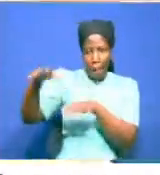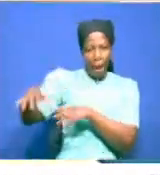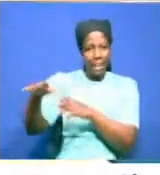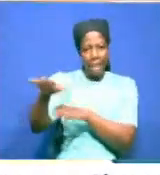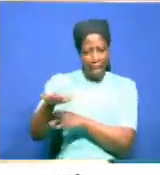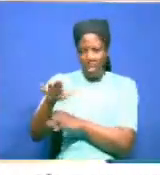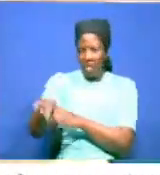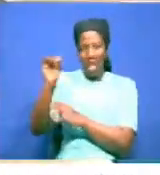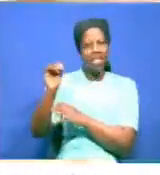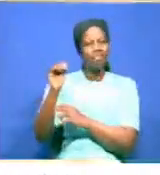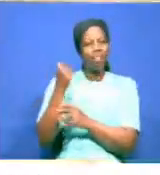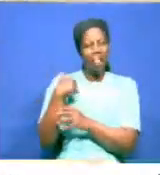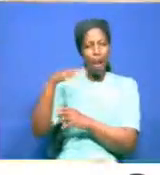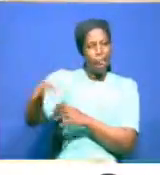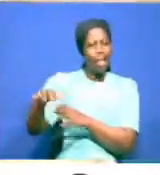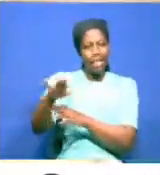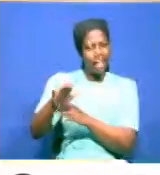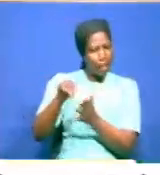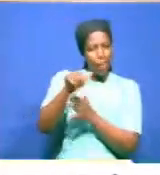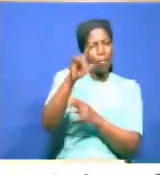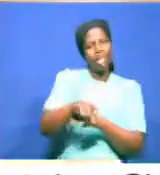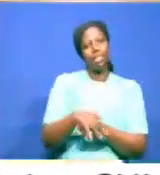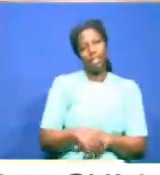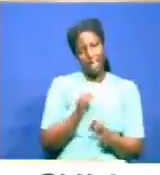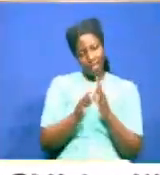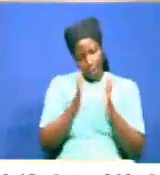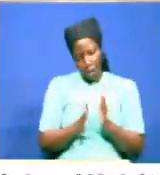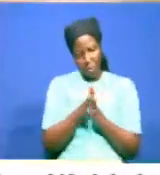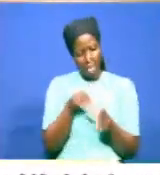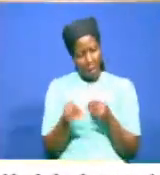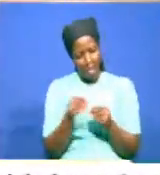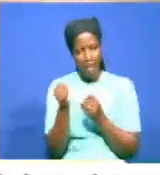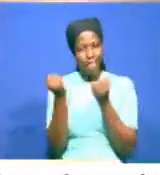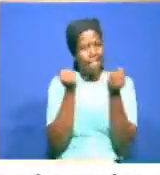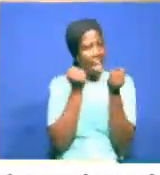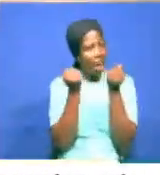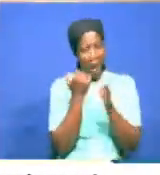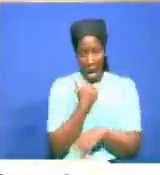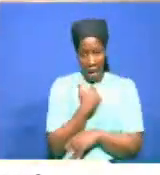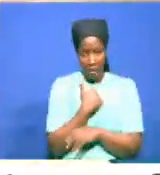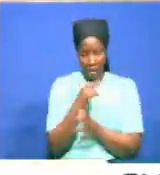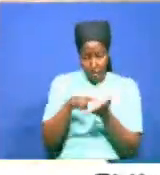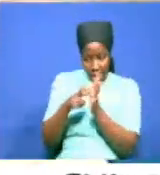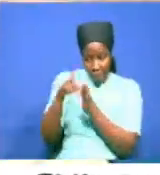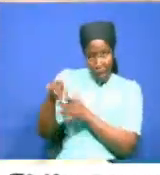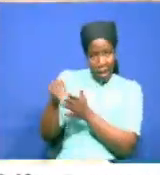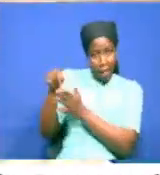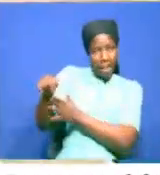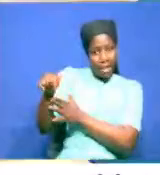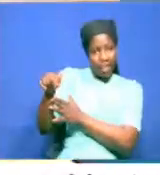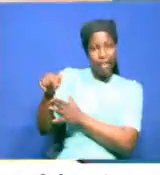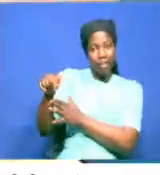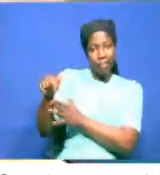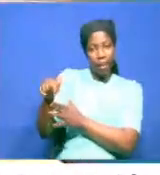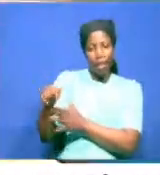parking lots and you pay for them. So if a person with a disability has a car, it means that he has to pay for a certain period of time. Yes. And